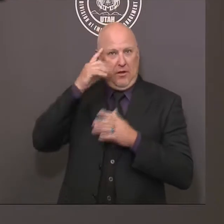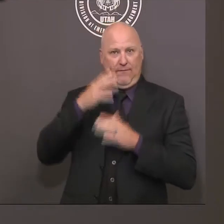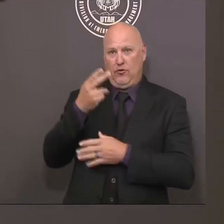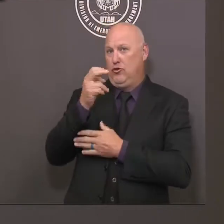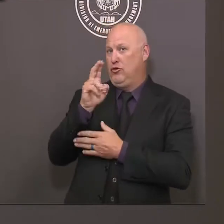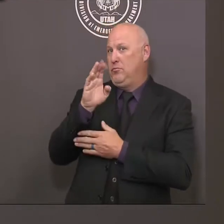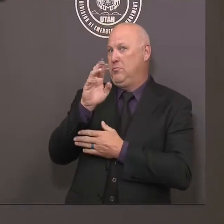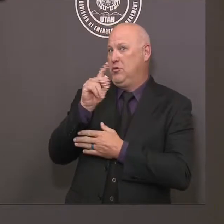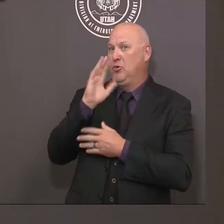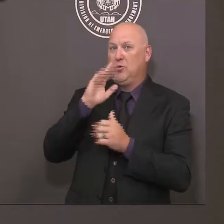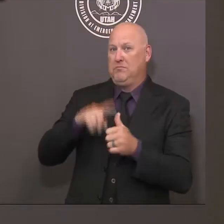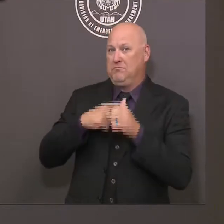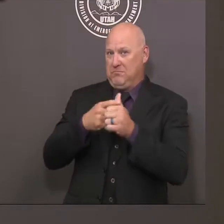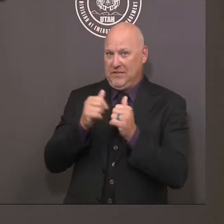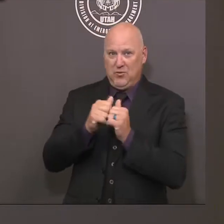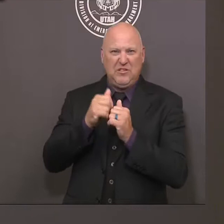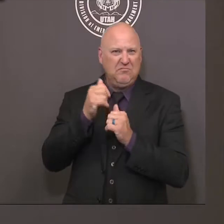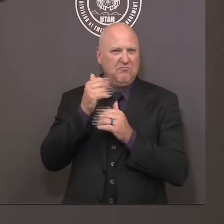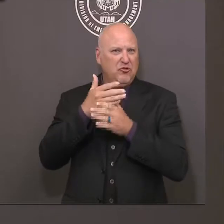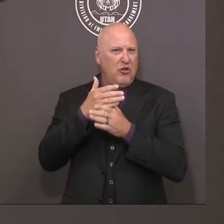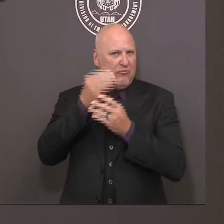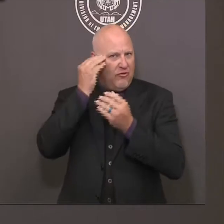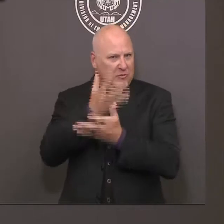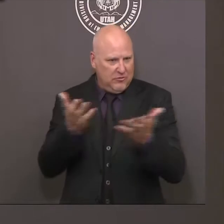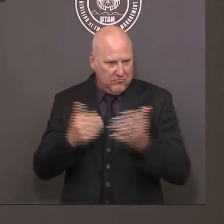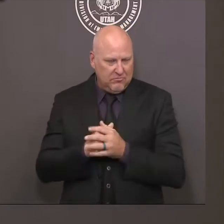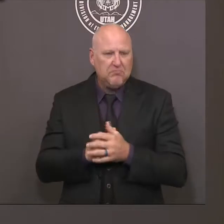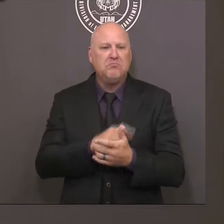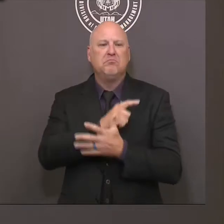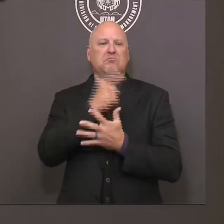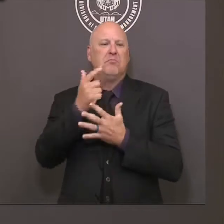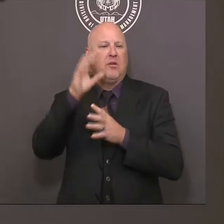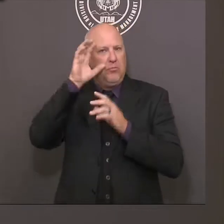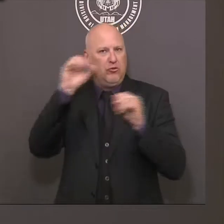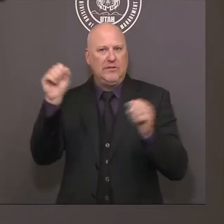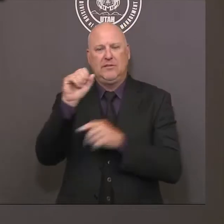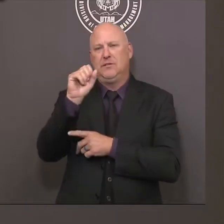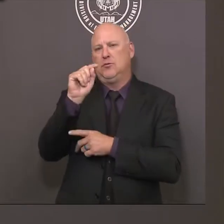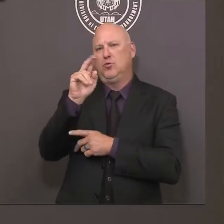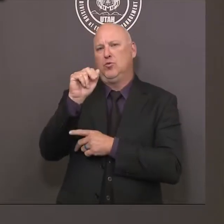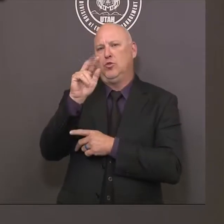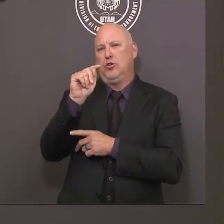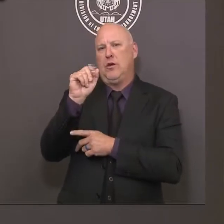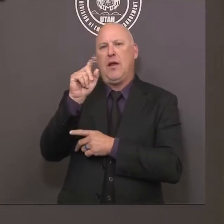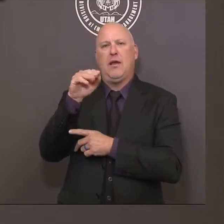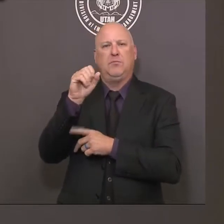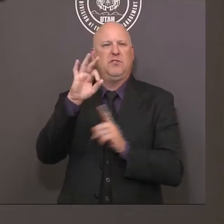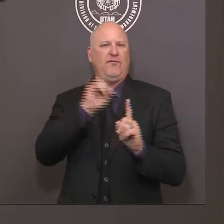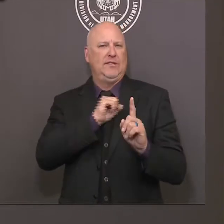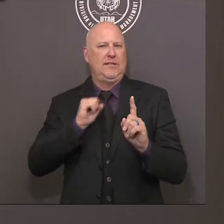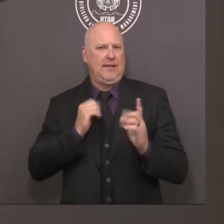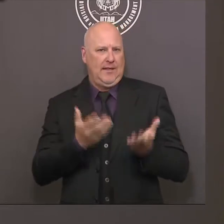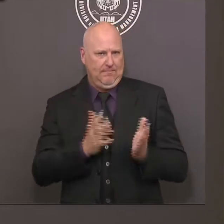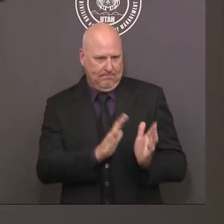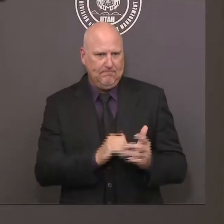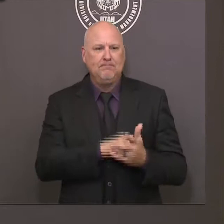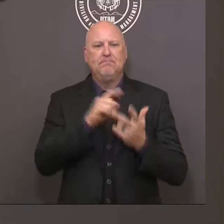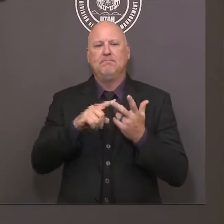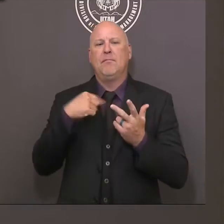R. Herbert. He'll be followed by Senate President Stuart Adams and Speaker Brad